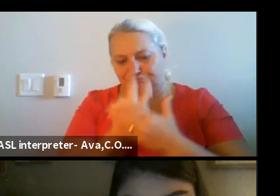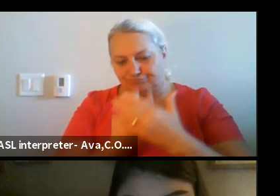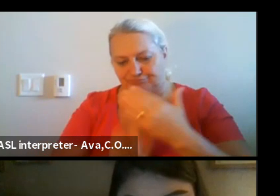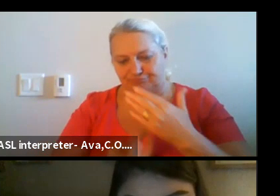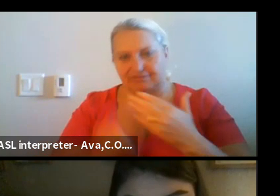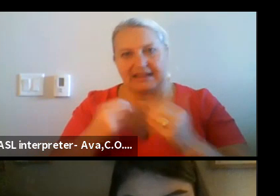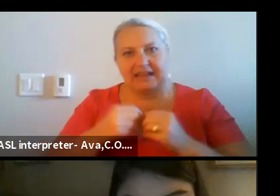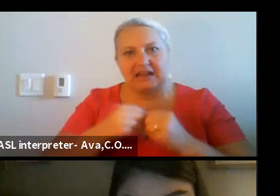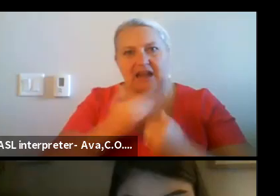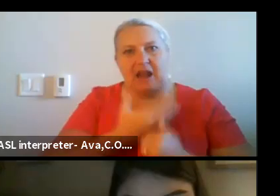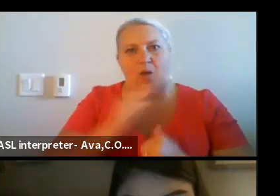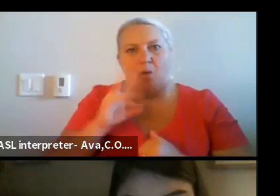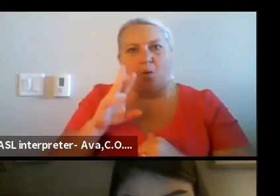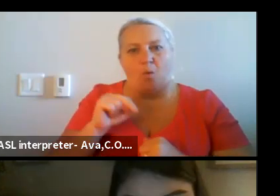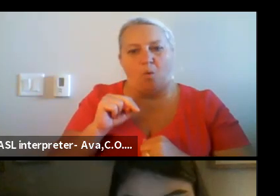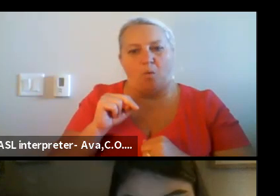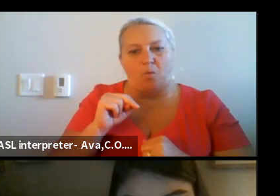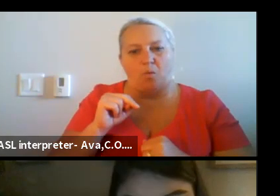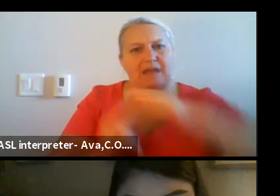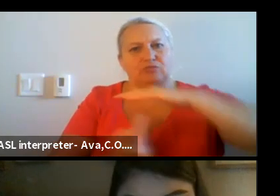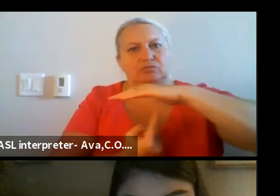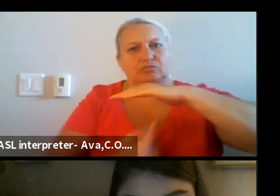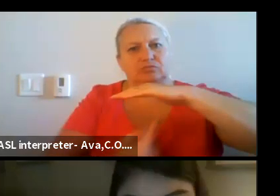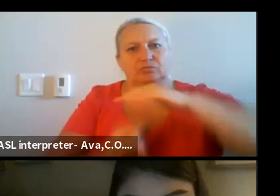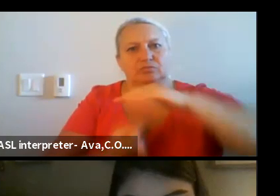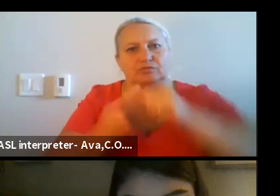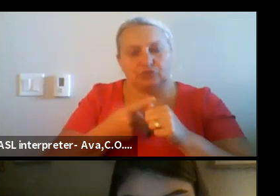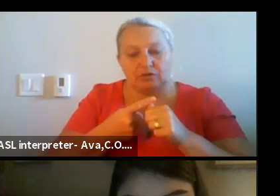start to choose those breakout rooms